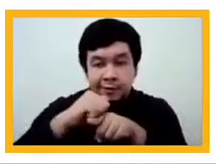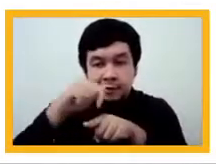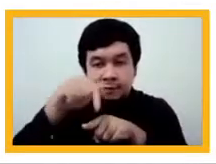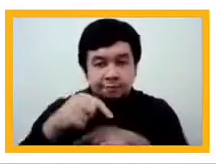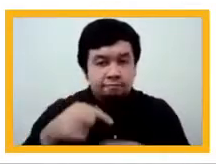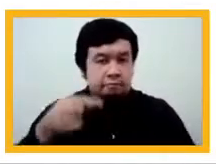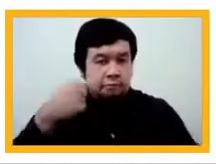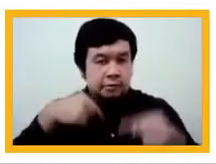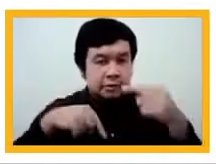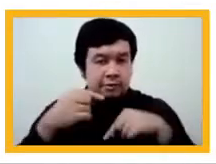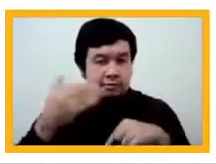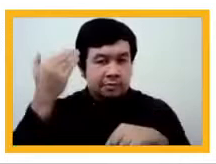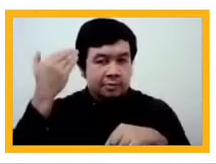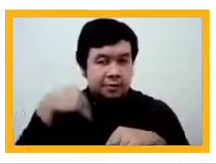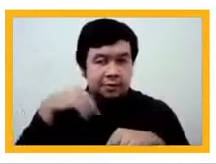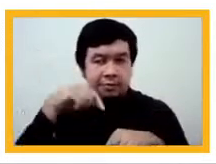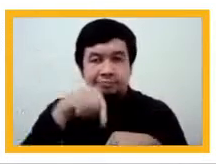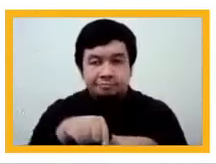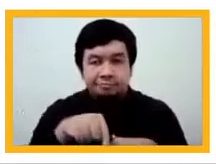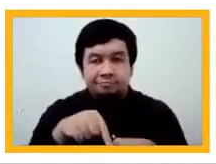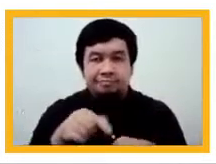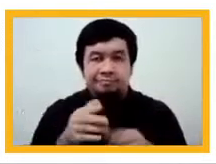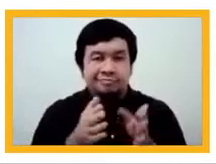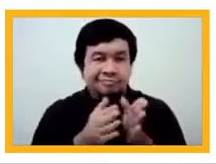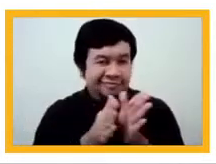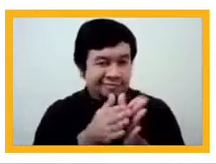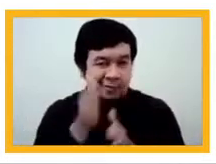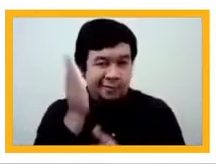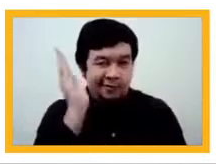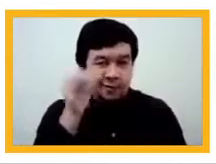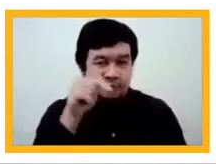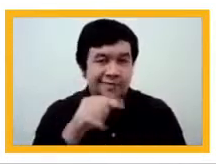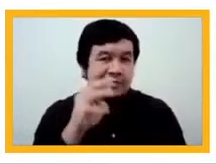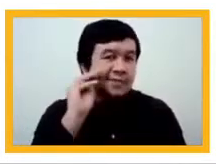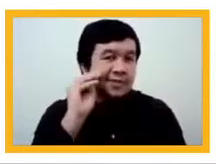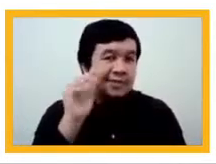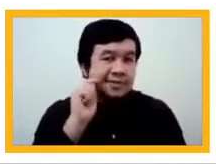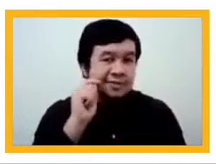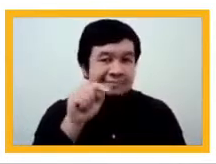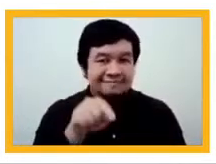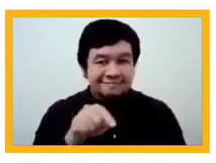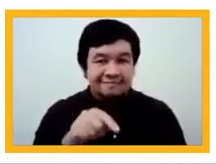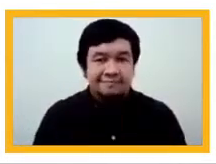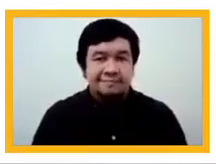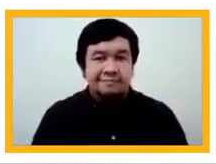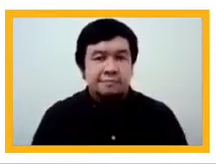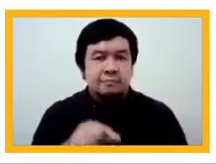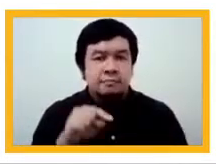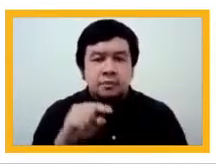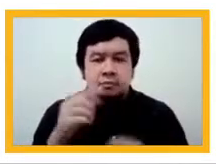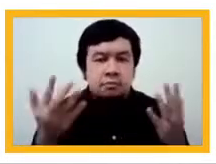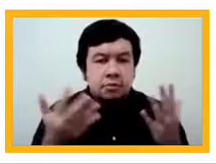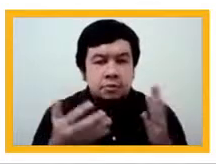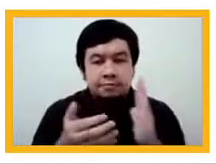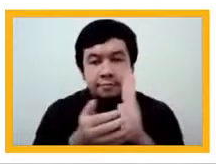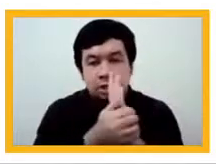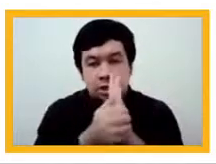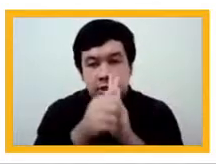Europe. These guilds controlled the skilled labor through a system of